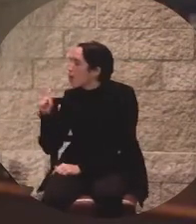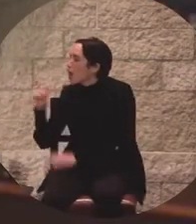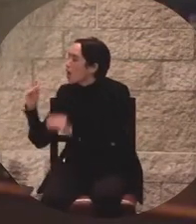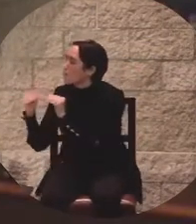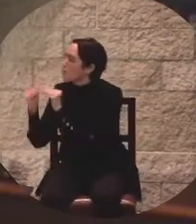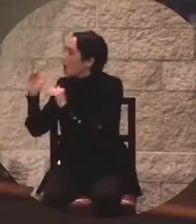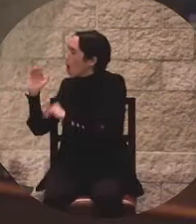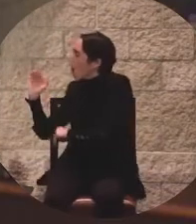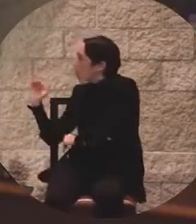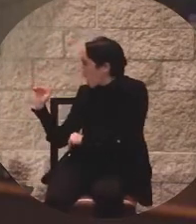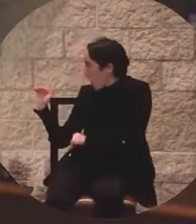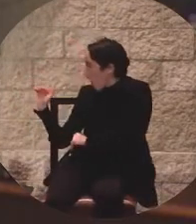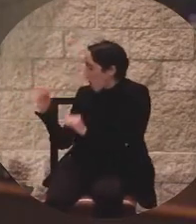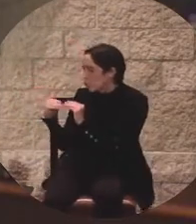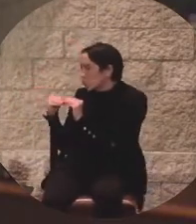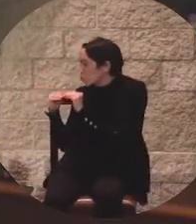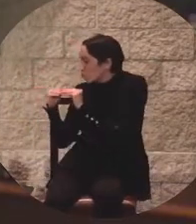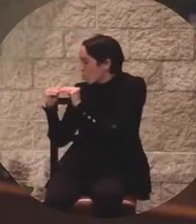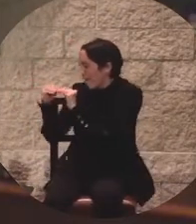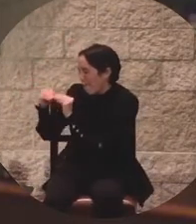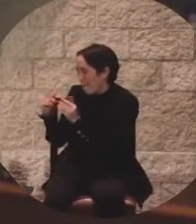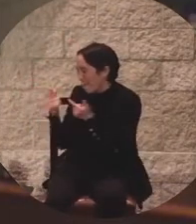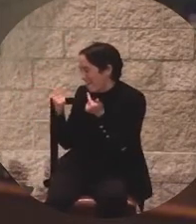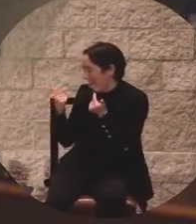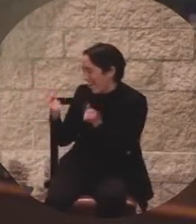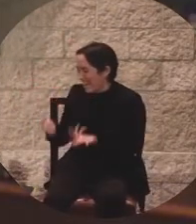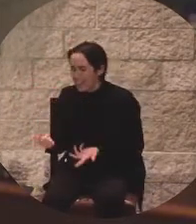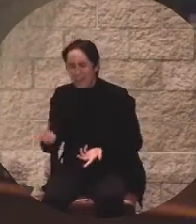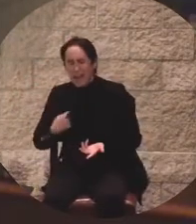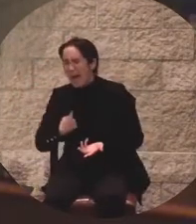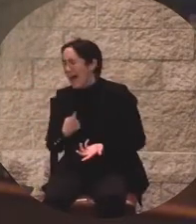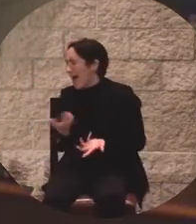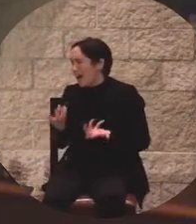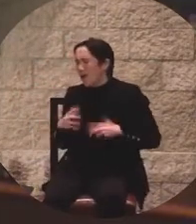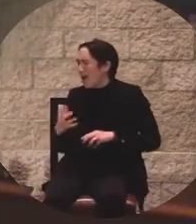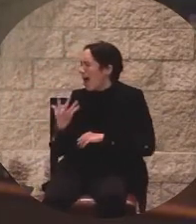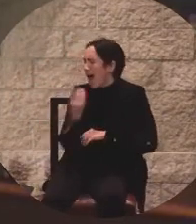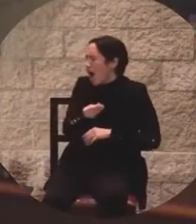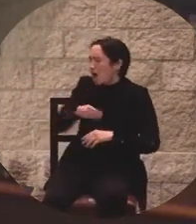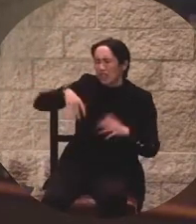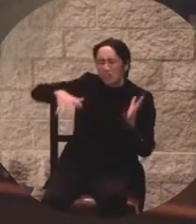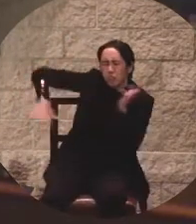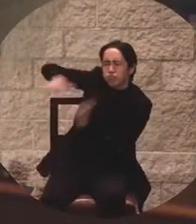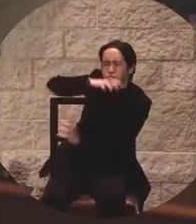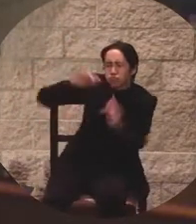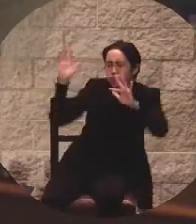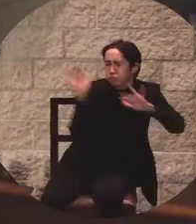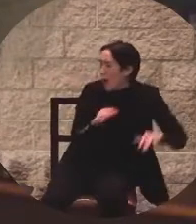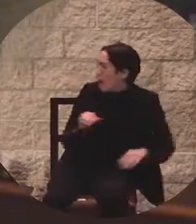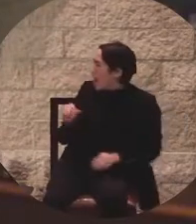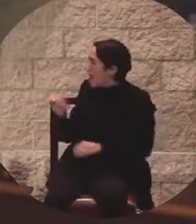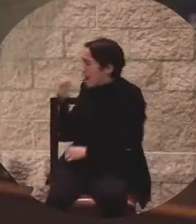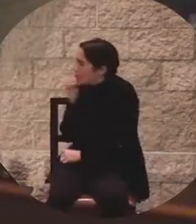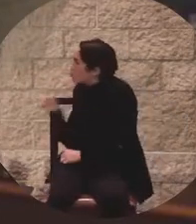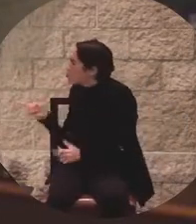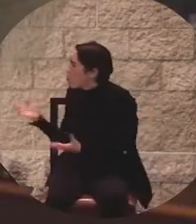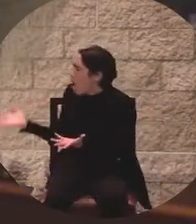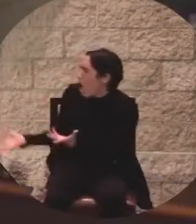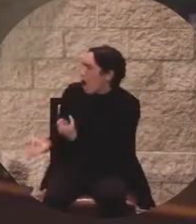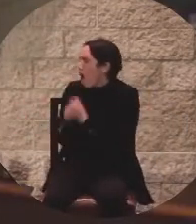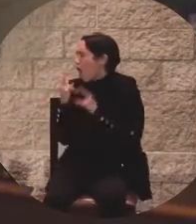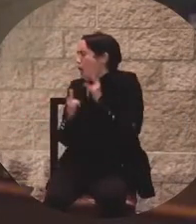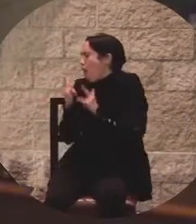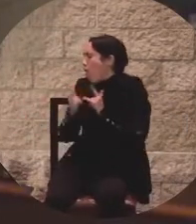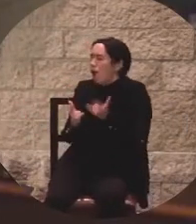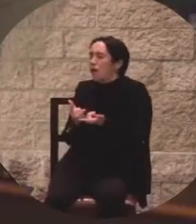goodnight, how I hate going out in the storm. If you really hold me tight, oh baby, all the way